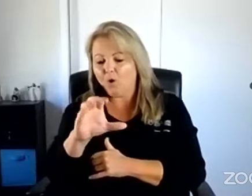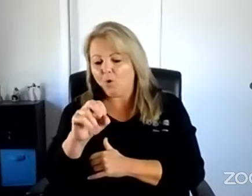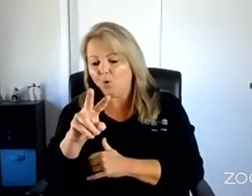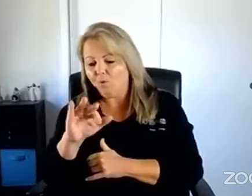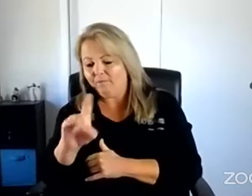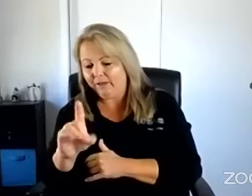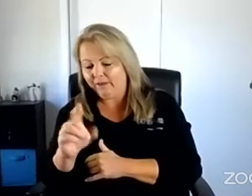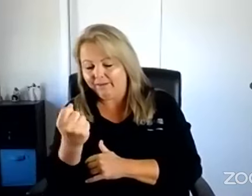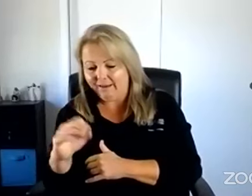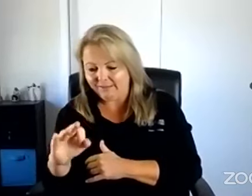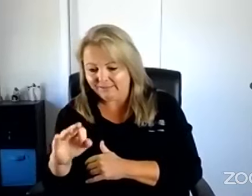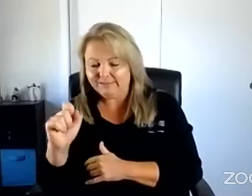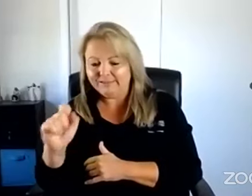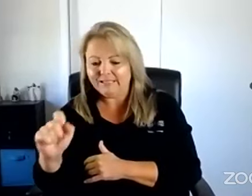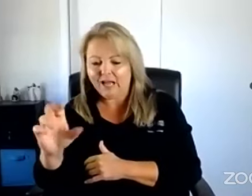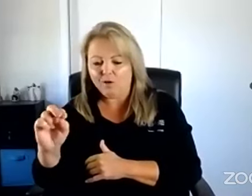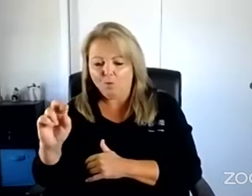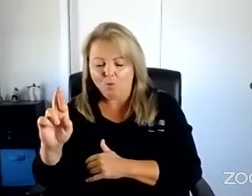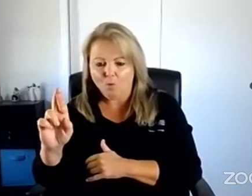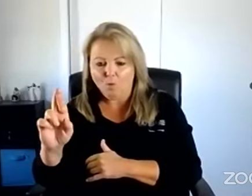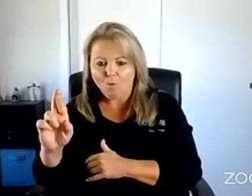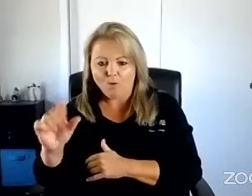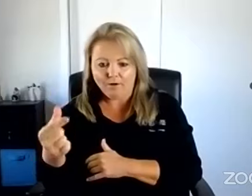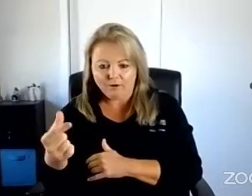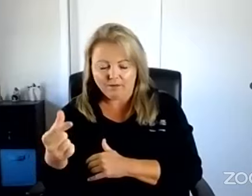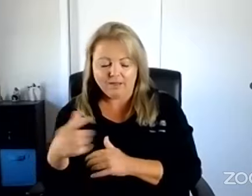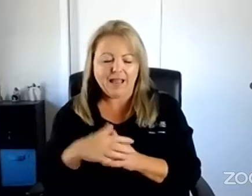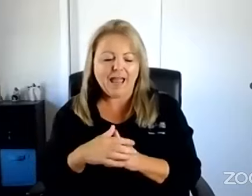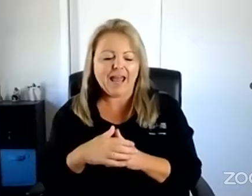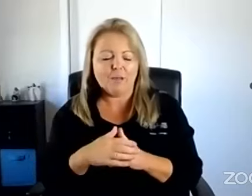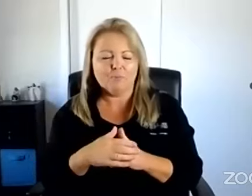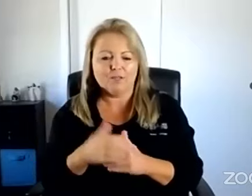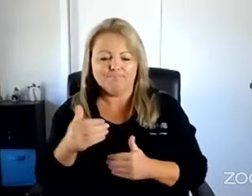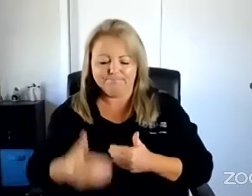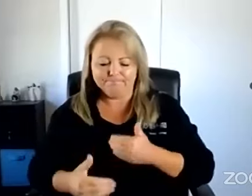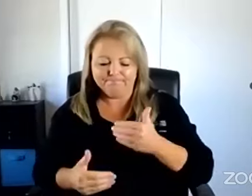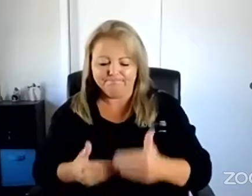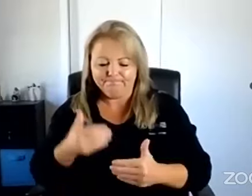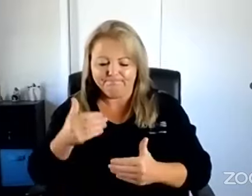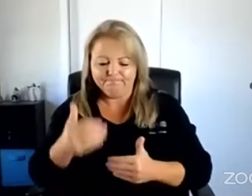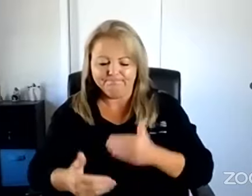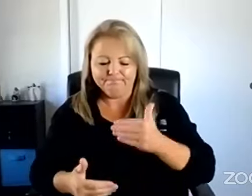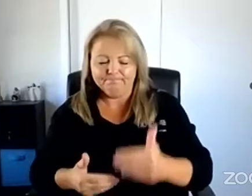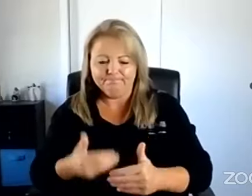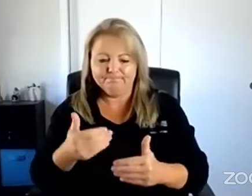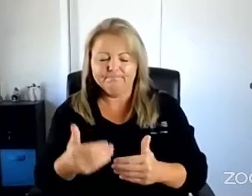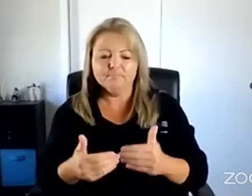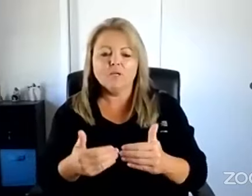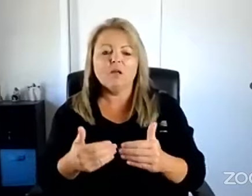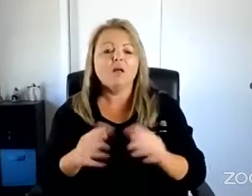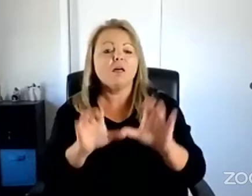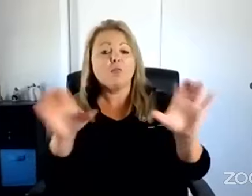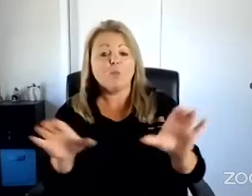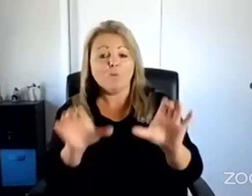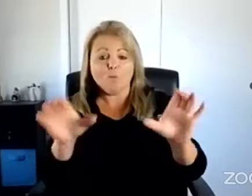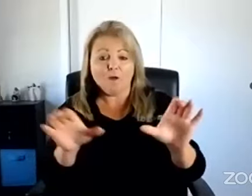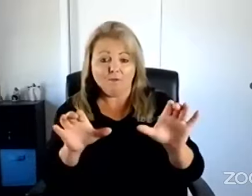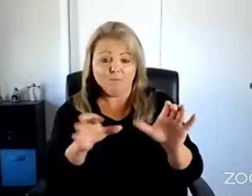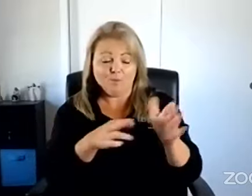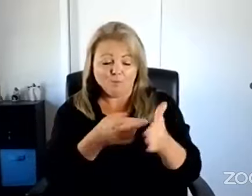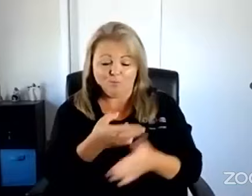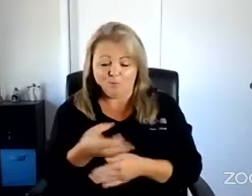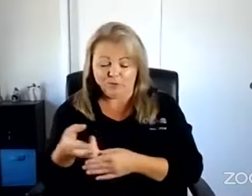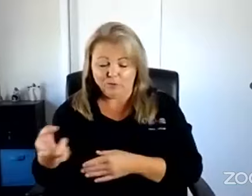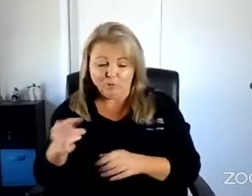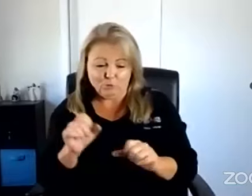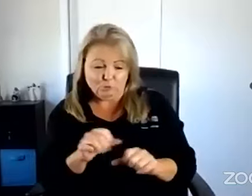cooleycovid19.org. And I'm going to walk through this web resource with you to show you how the current data appears on the site and where